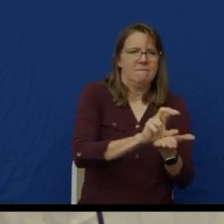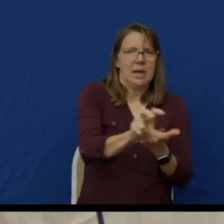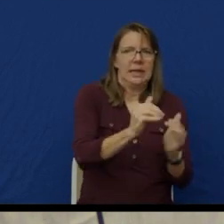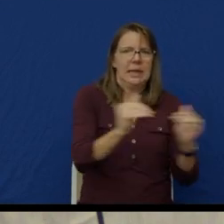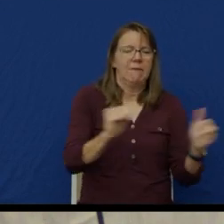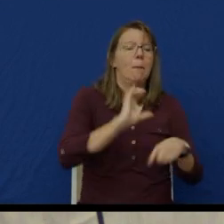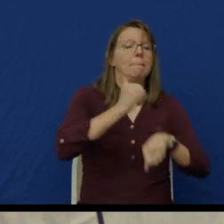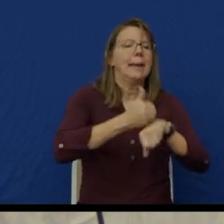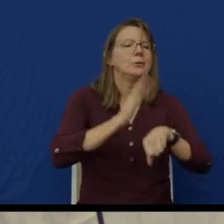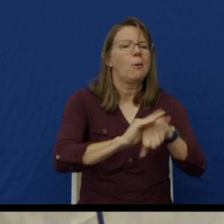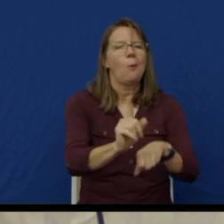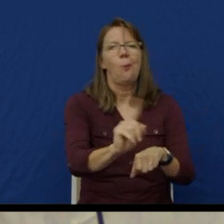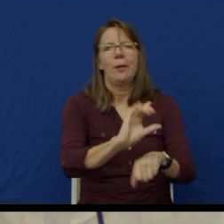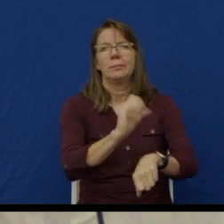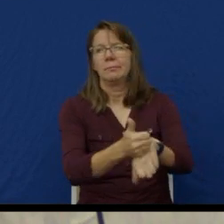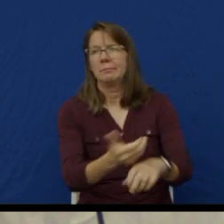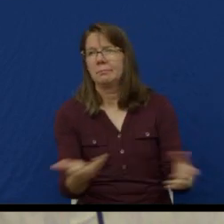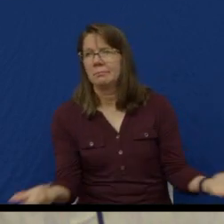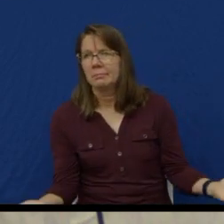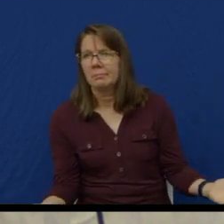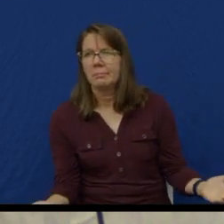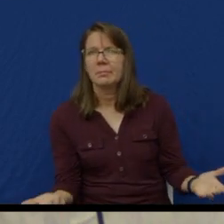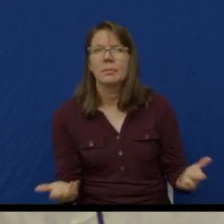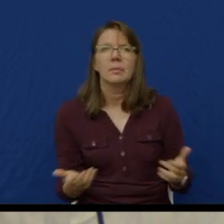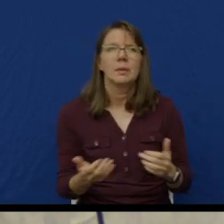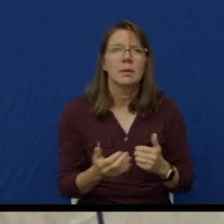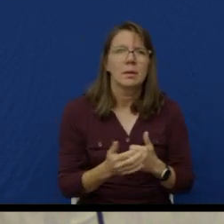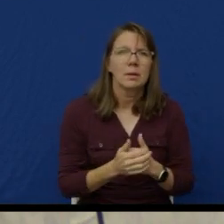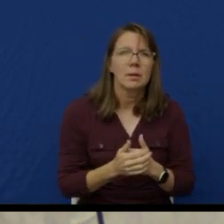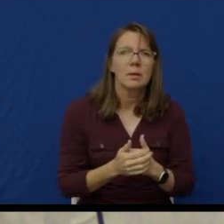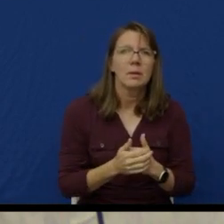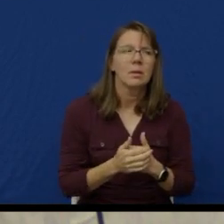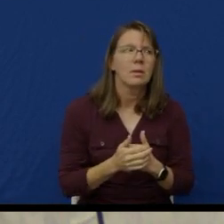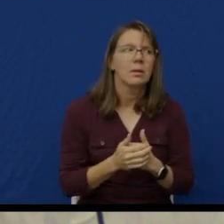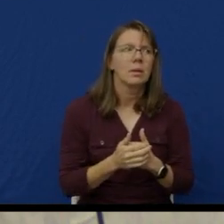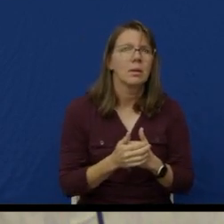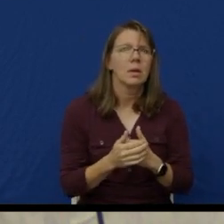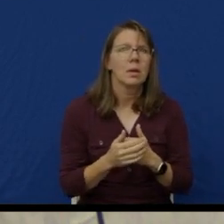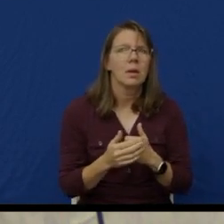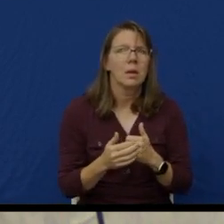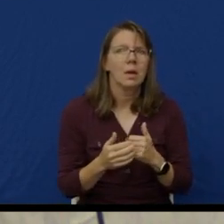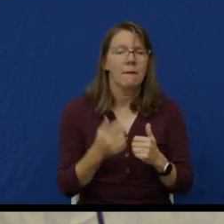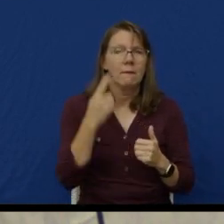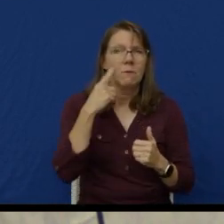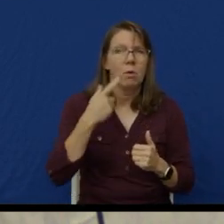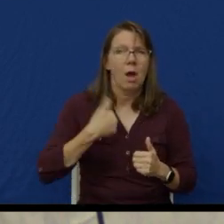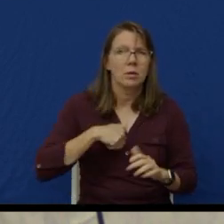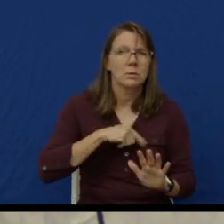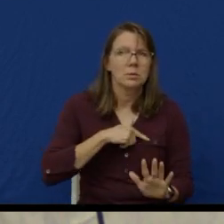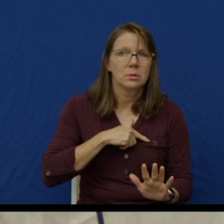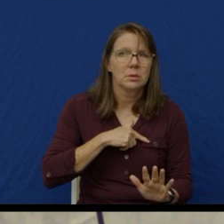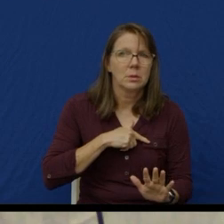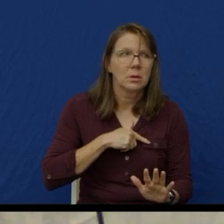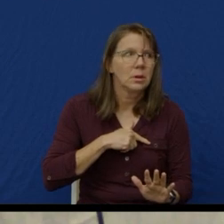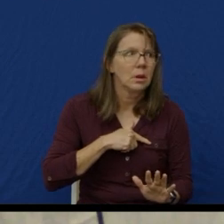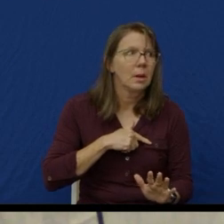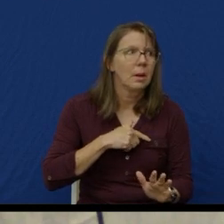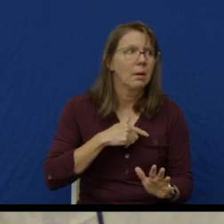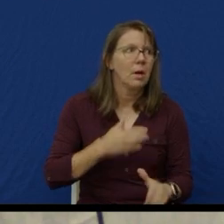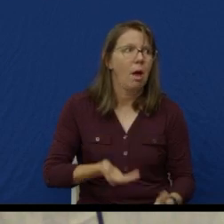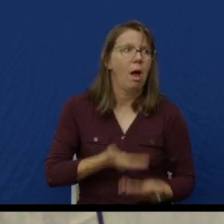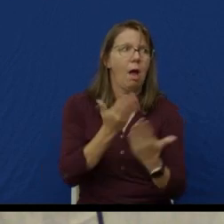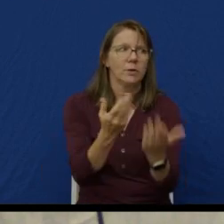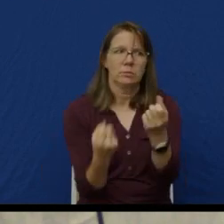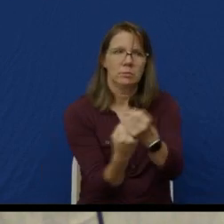So thankfully, Senator Givens is real interested in this and has offered to sponsor a bill for them, or for us. I think we've seen an early draft of